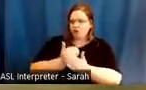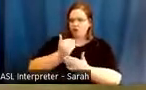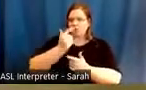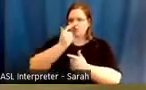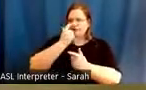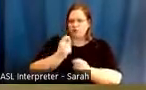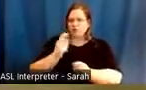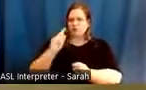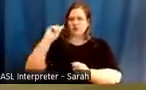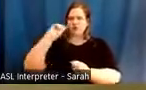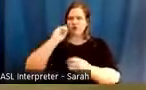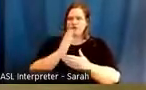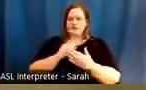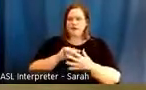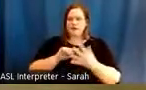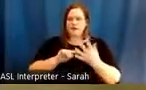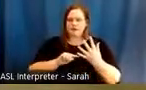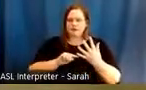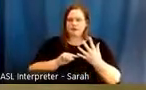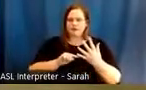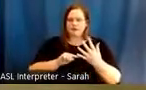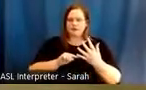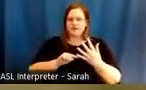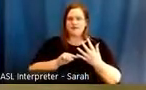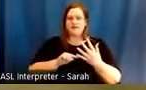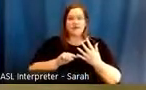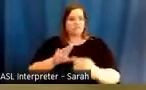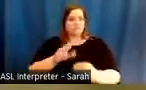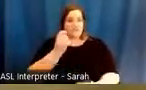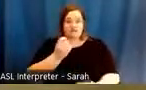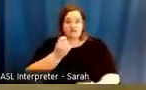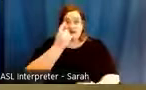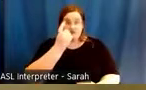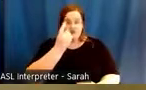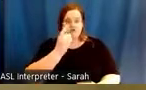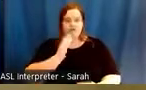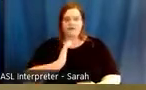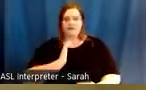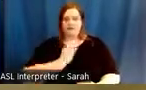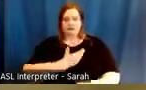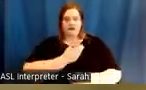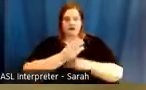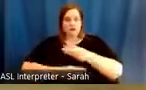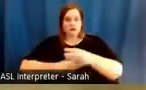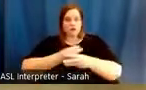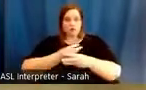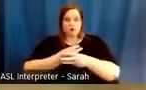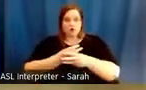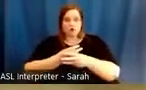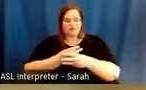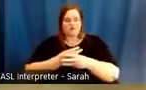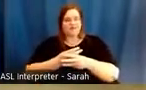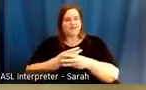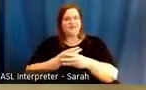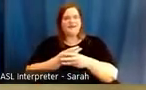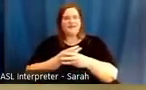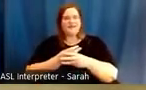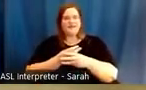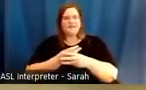haven't heard some of this stuff. I get it. Like, our world is a really